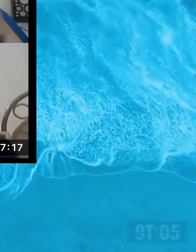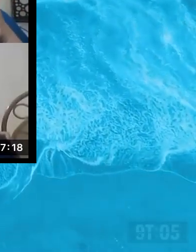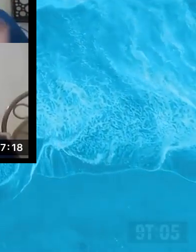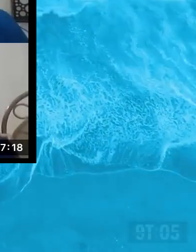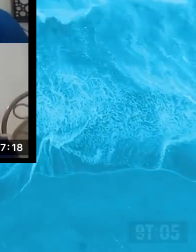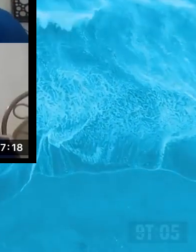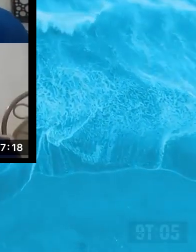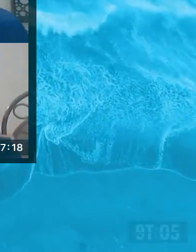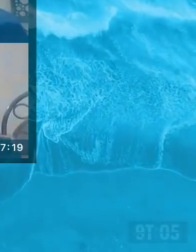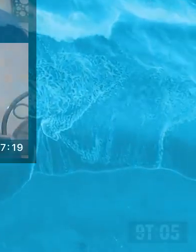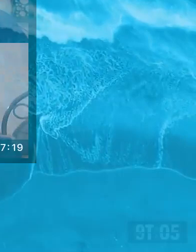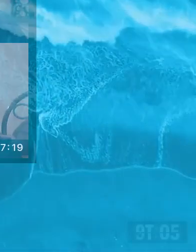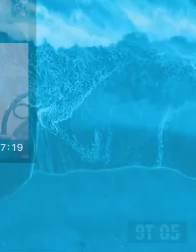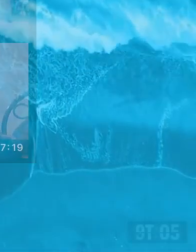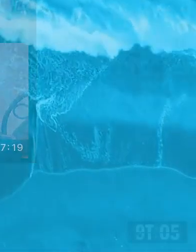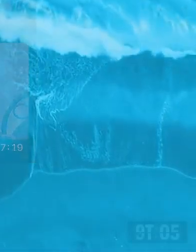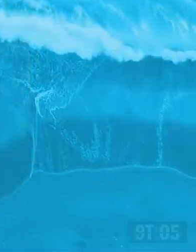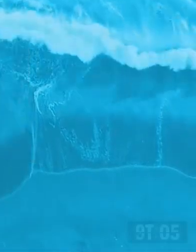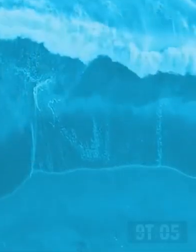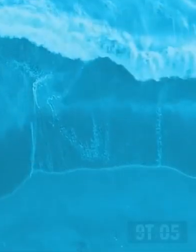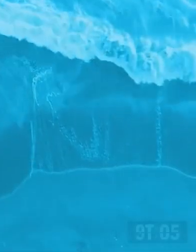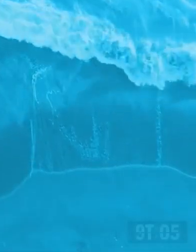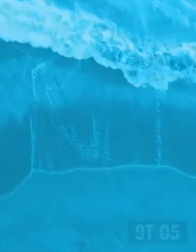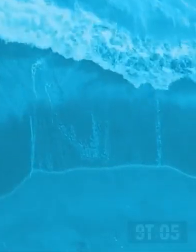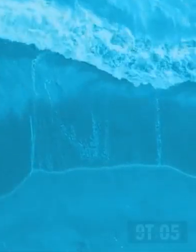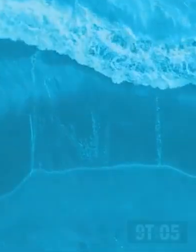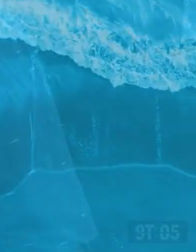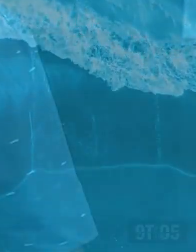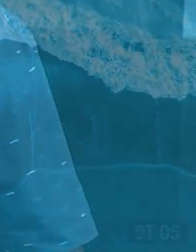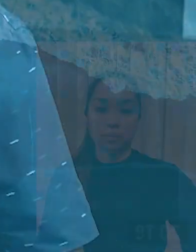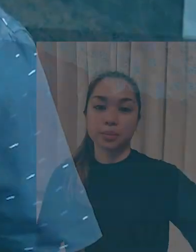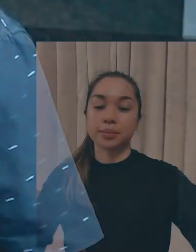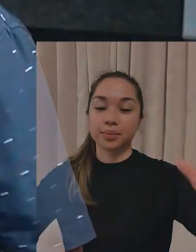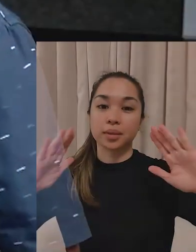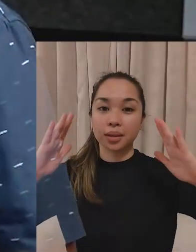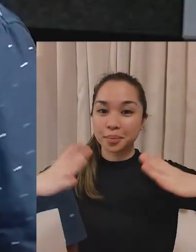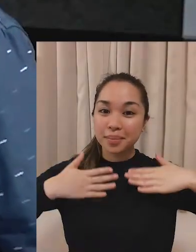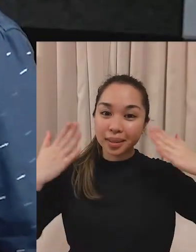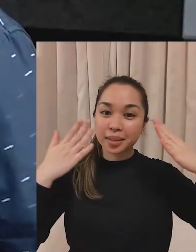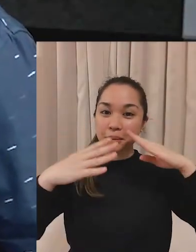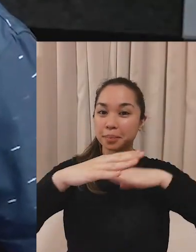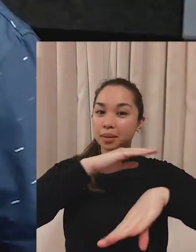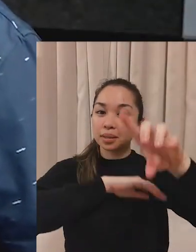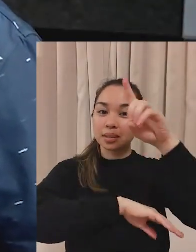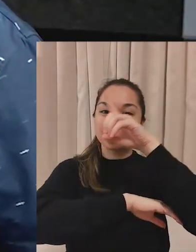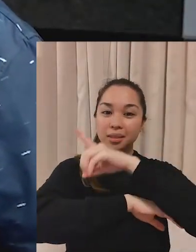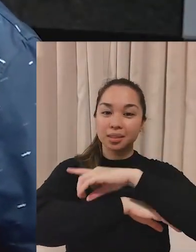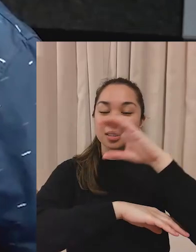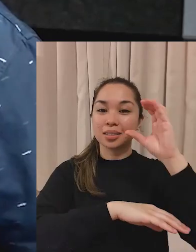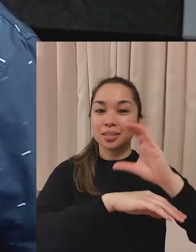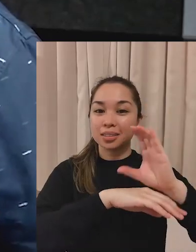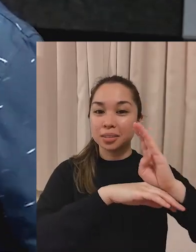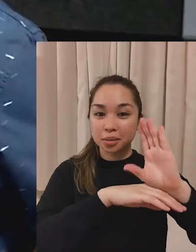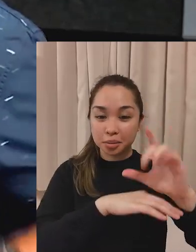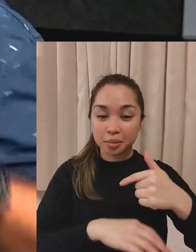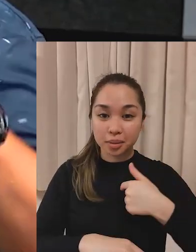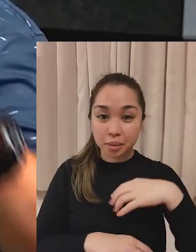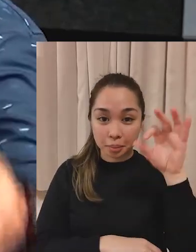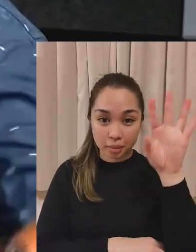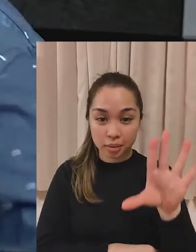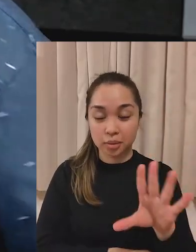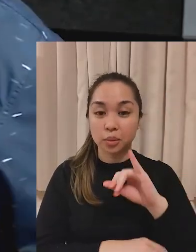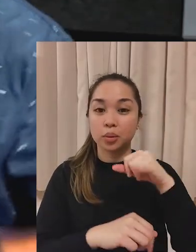Happy anniversary! Happy birthday, CCBC! I'm